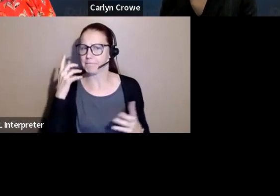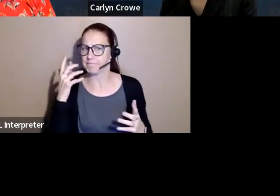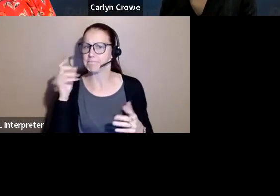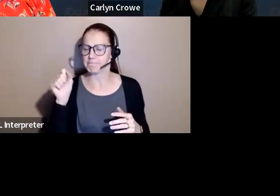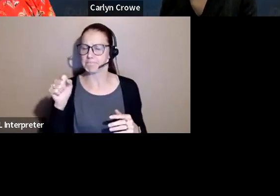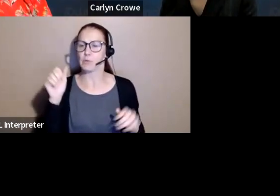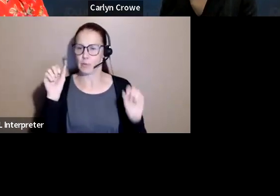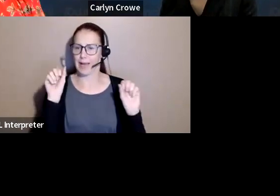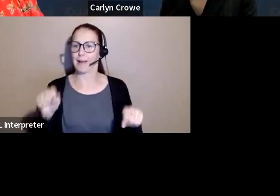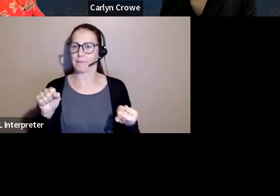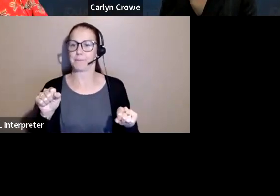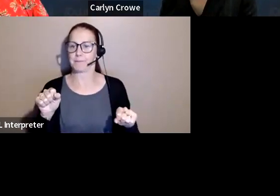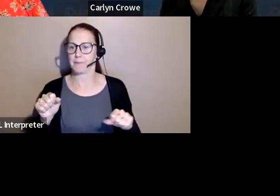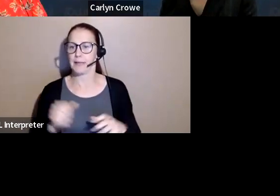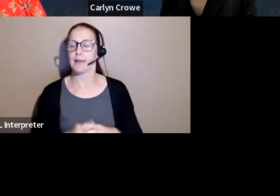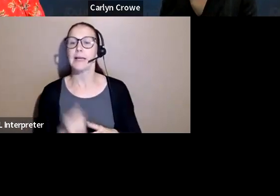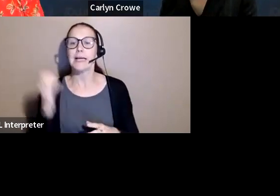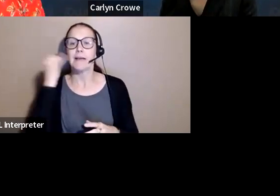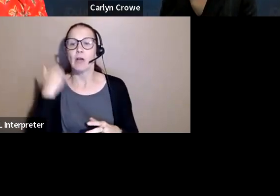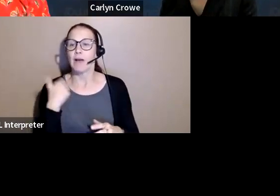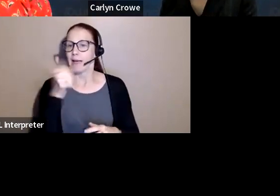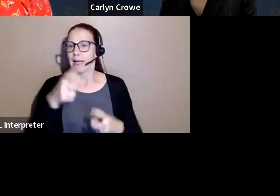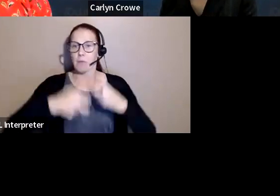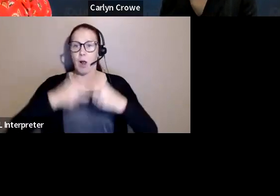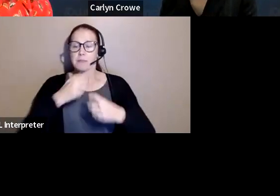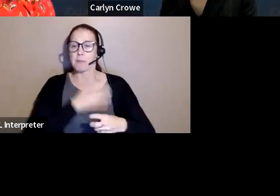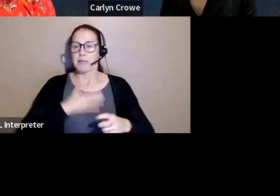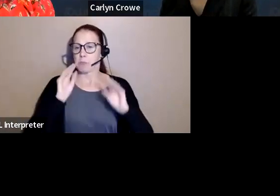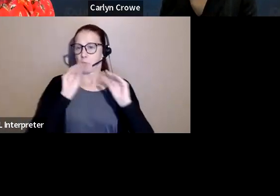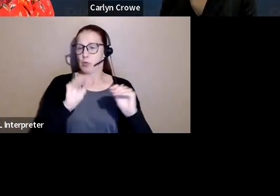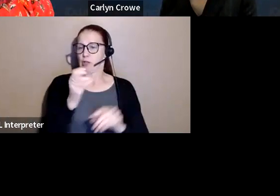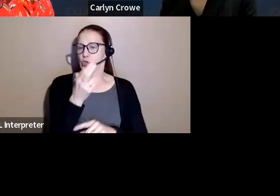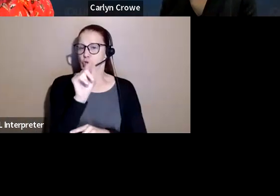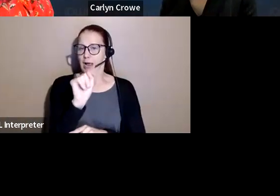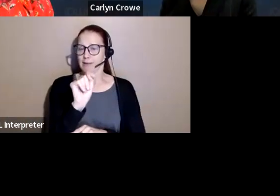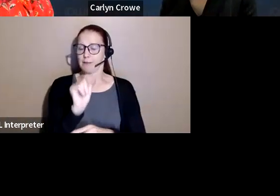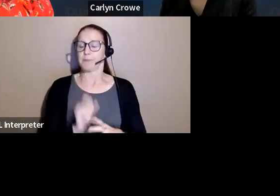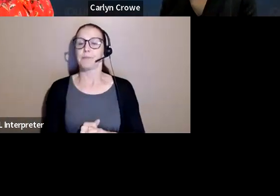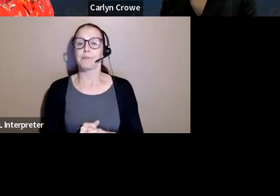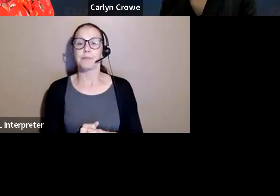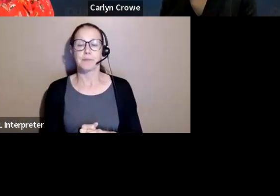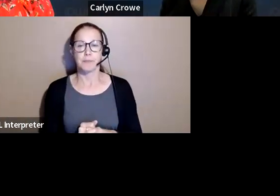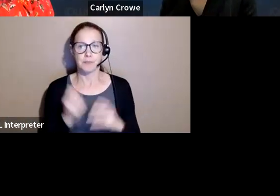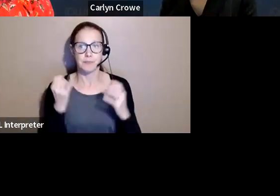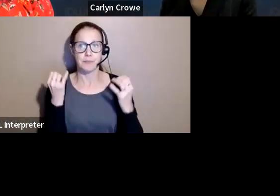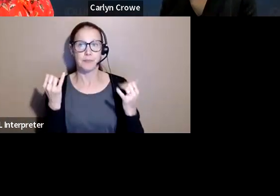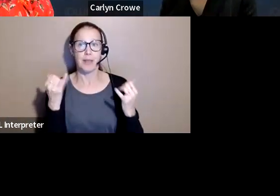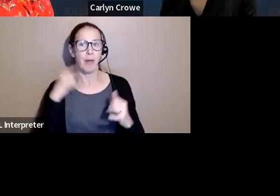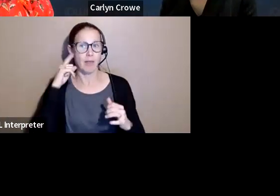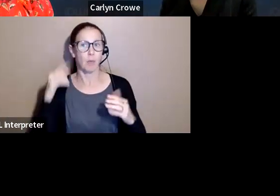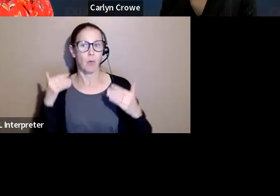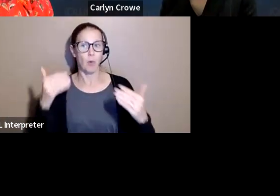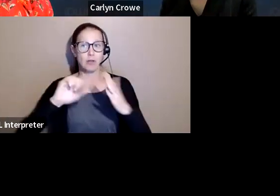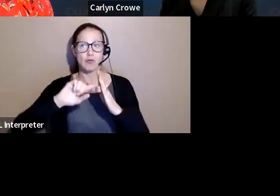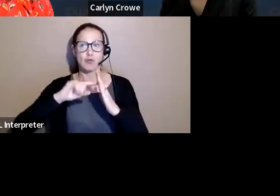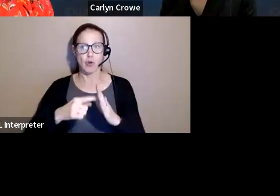see it. Yeah, you should be able to do that. If you're having any issues, please put that in the chat. But with that, I think we'll go ahead and get